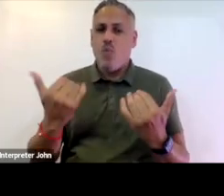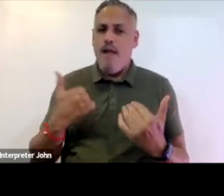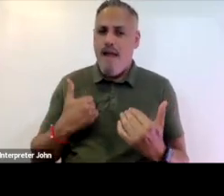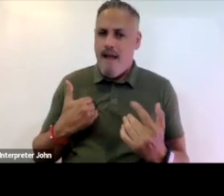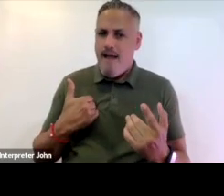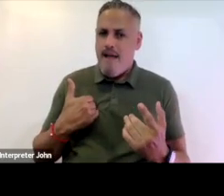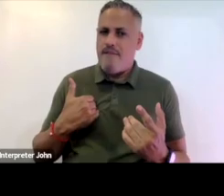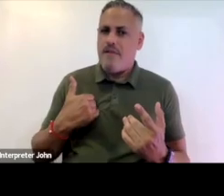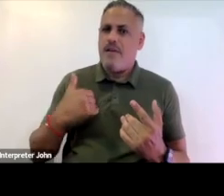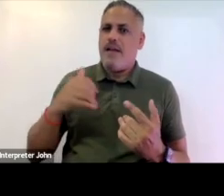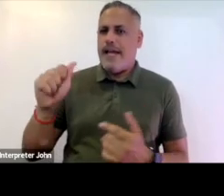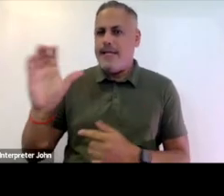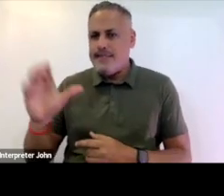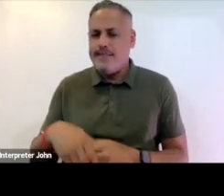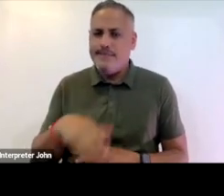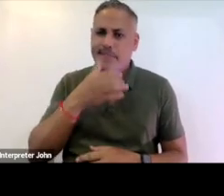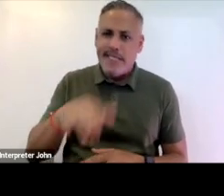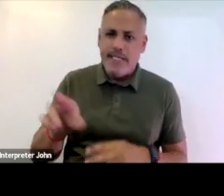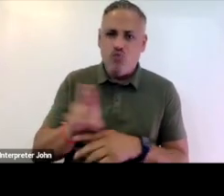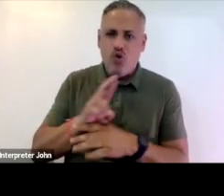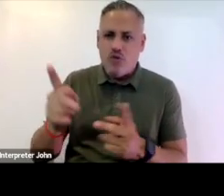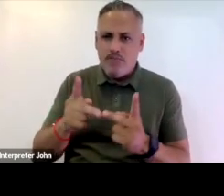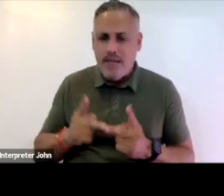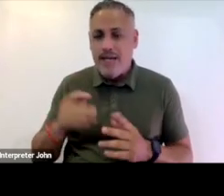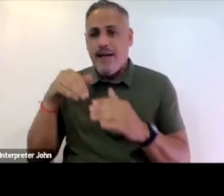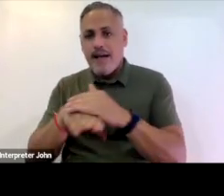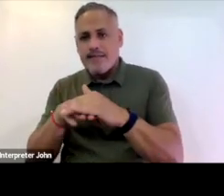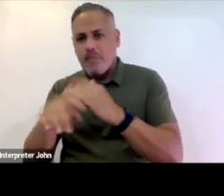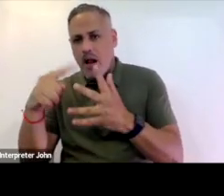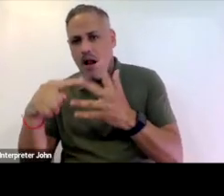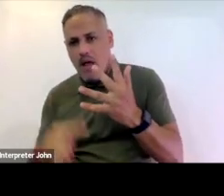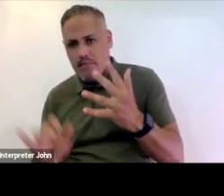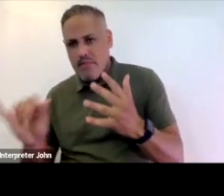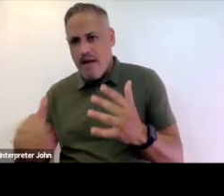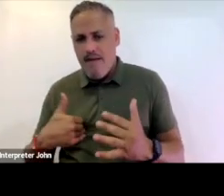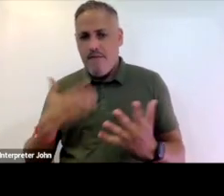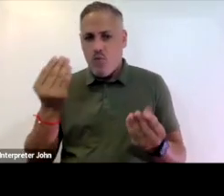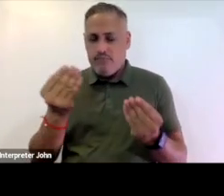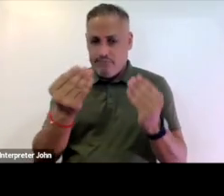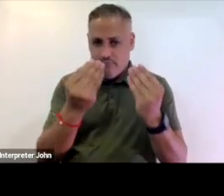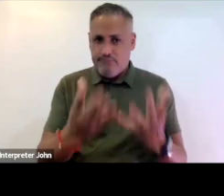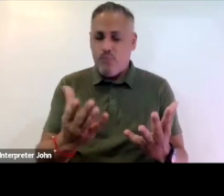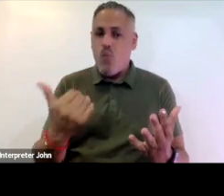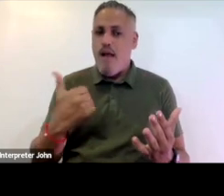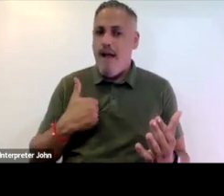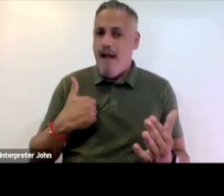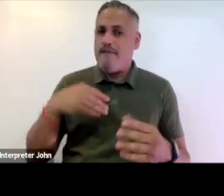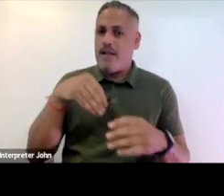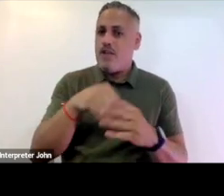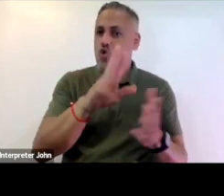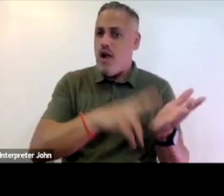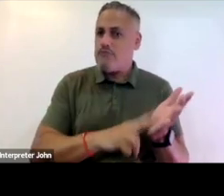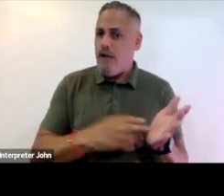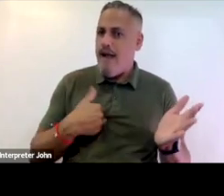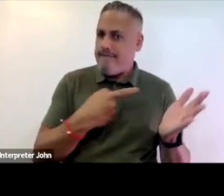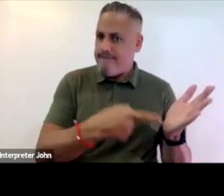air conditioned or heated rehearsal space, accessibility, etc. So I just want to notate that you do have that inside of your